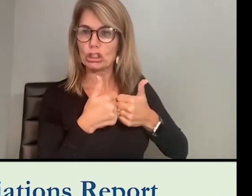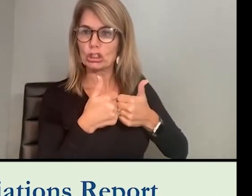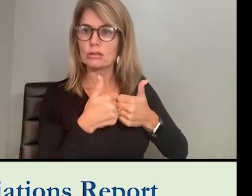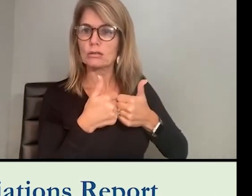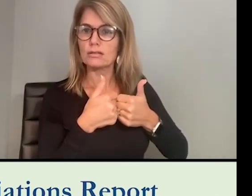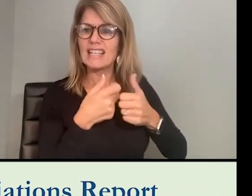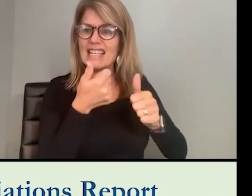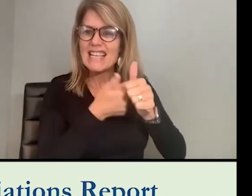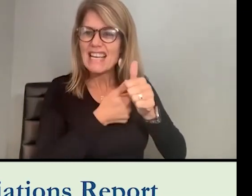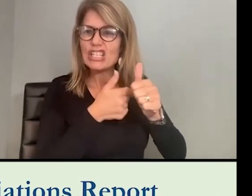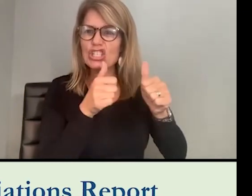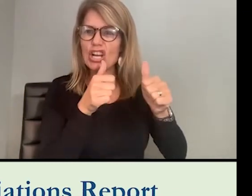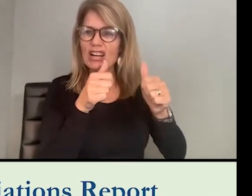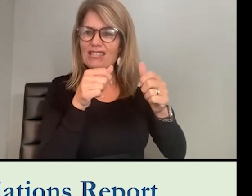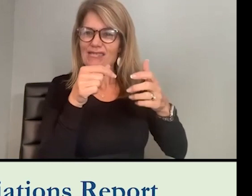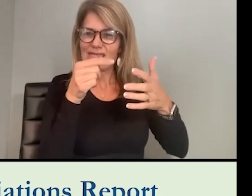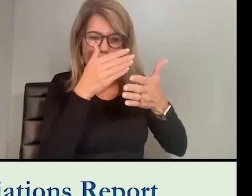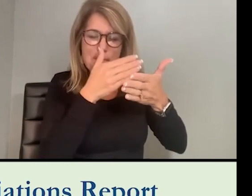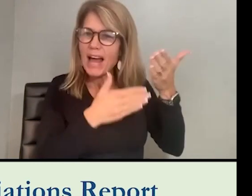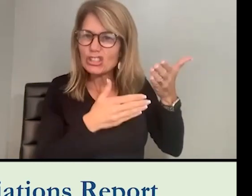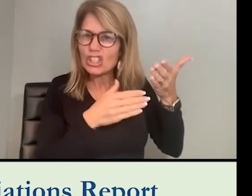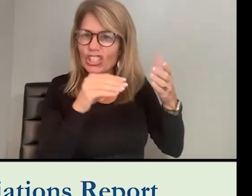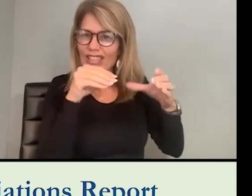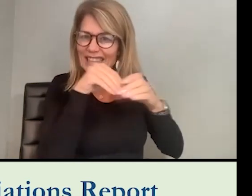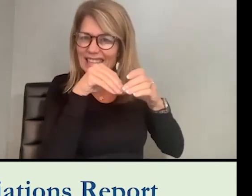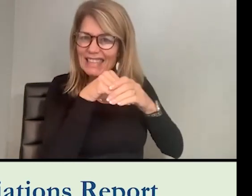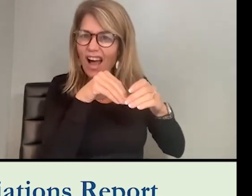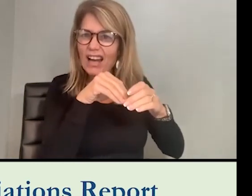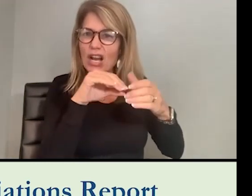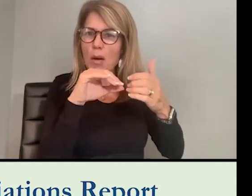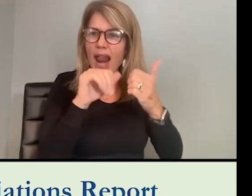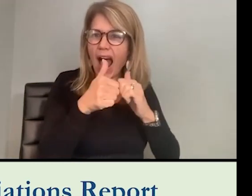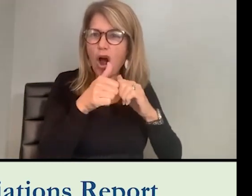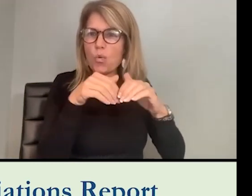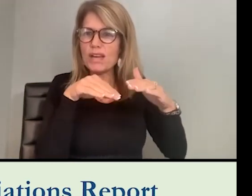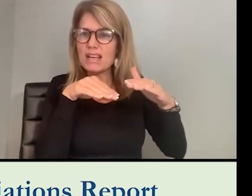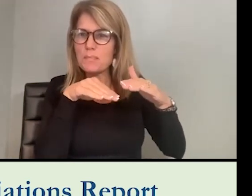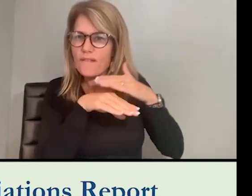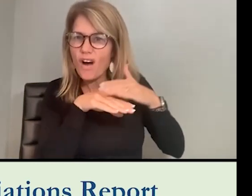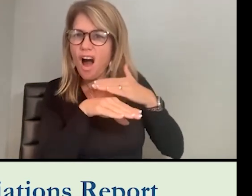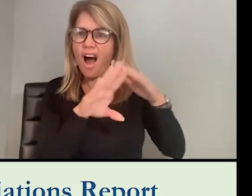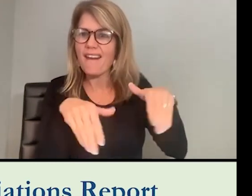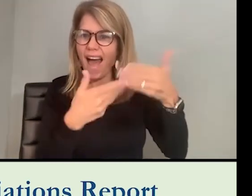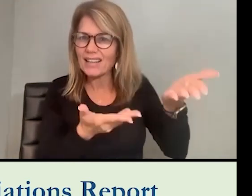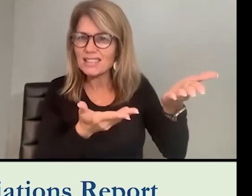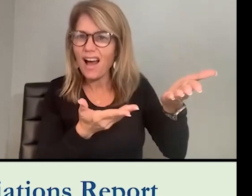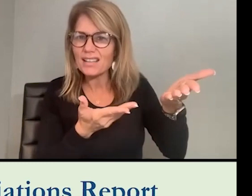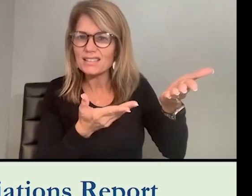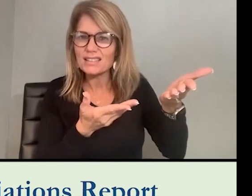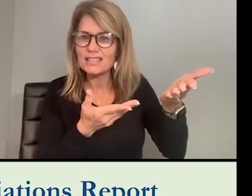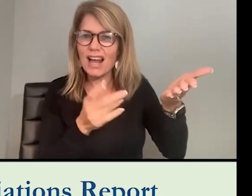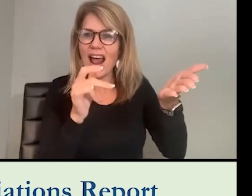measures, what you begin to see very quickly is providing access to everyone. That is looking at